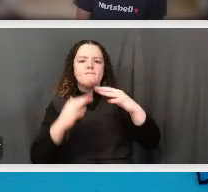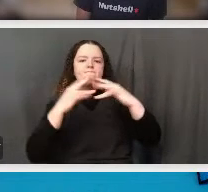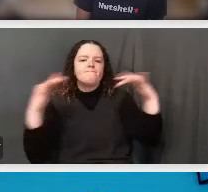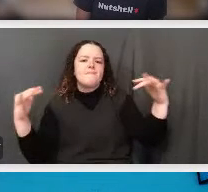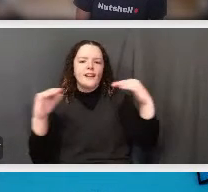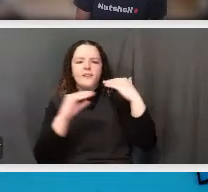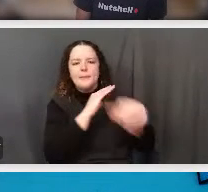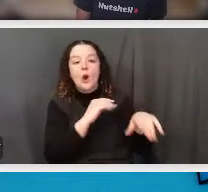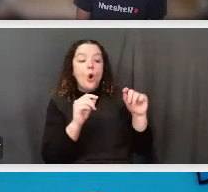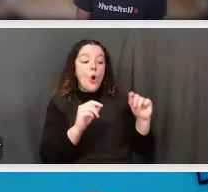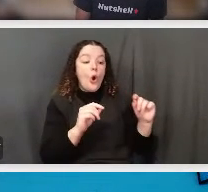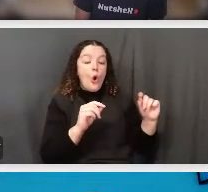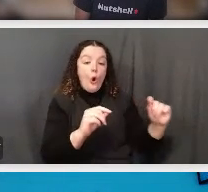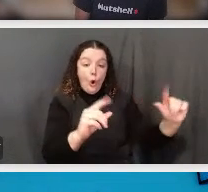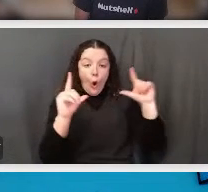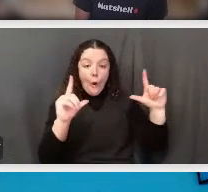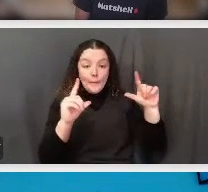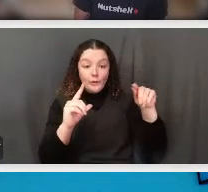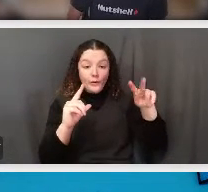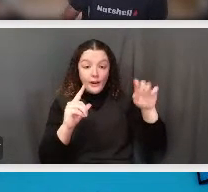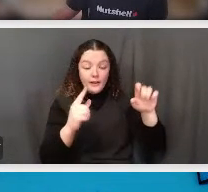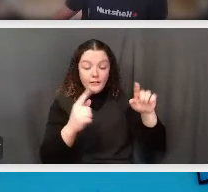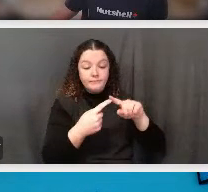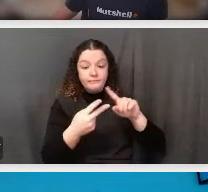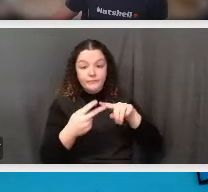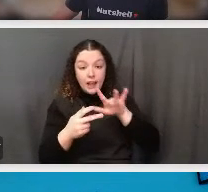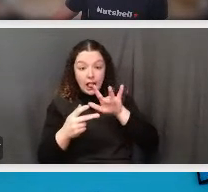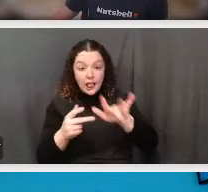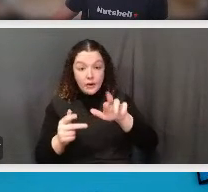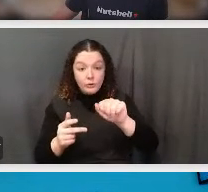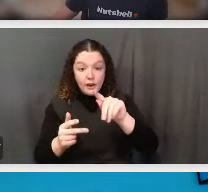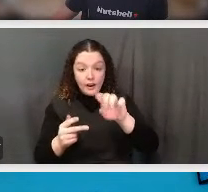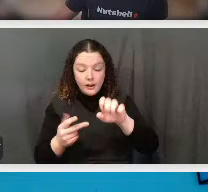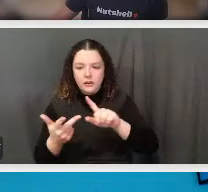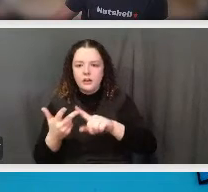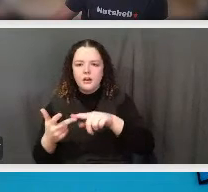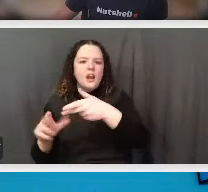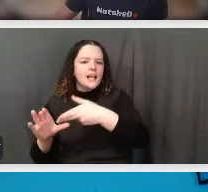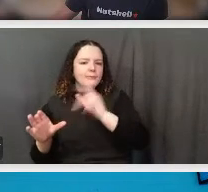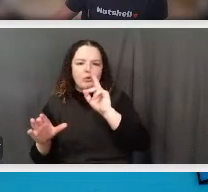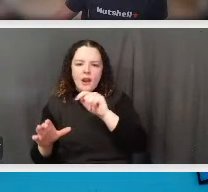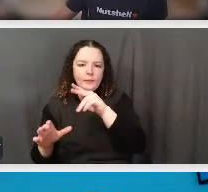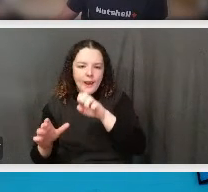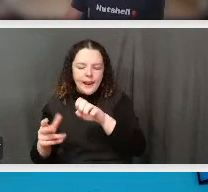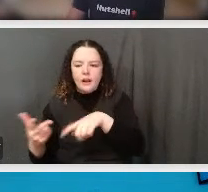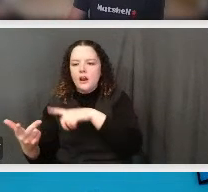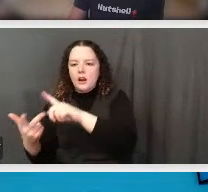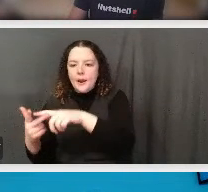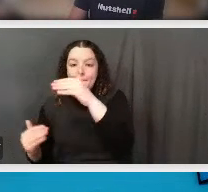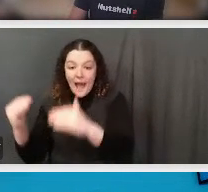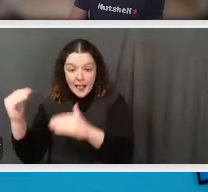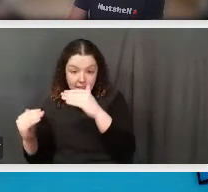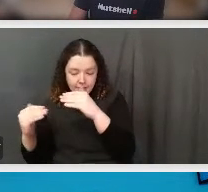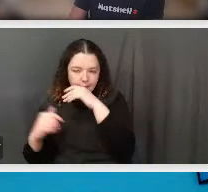click rates, unsubscribe rates, and bounce rates. And all these metrics work together to really paint a picture of the success of your